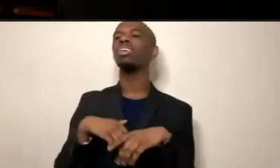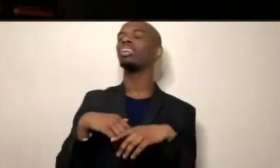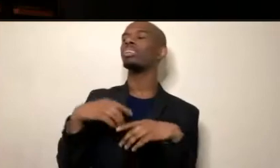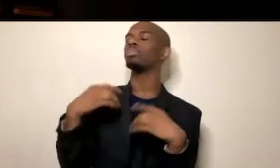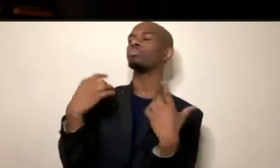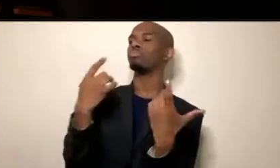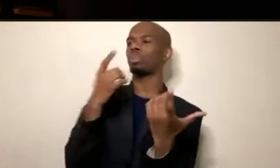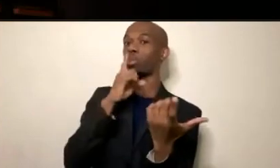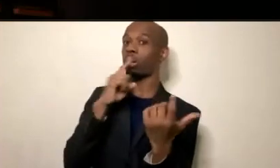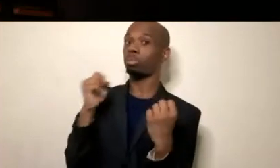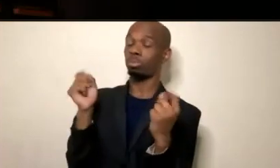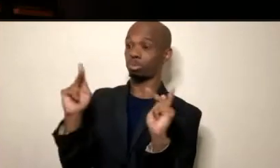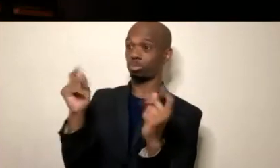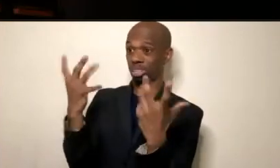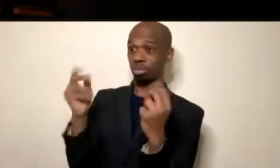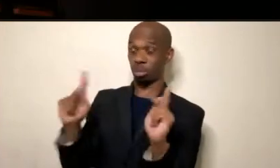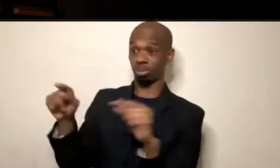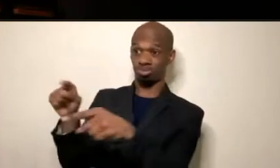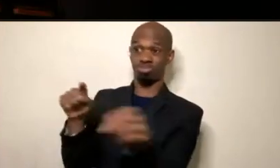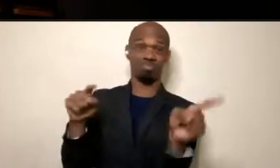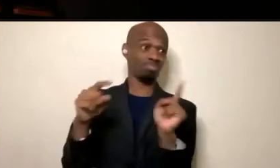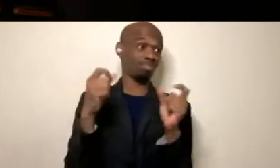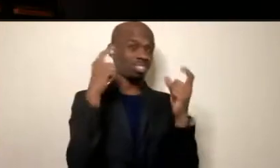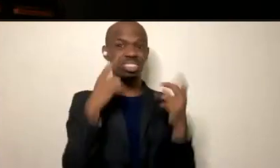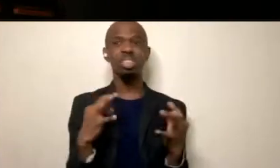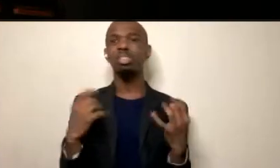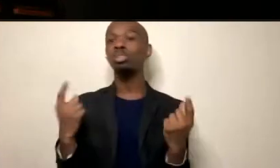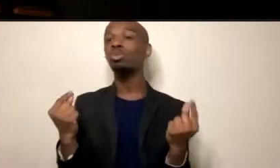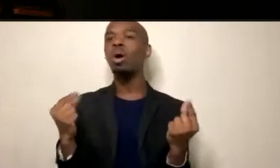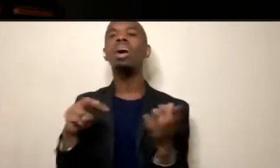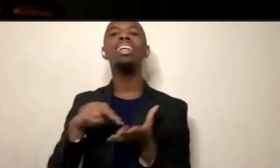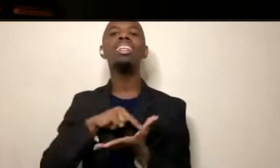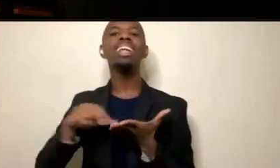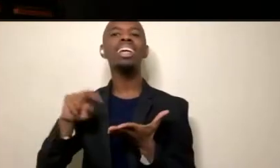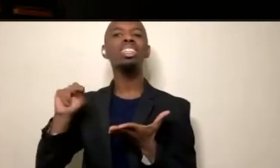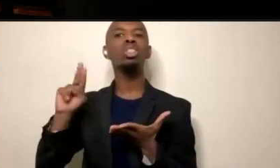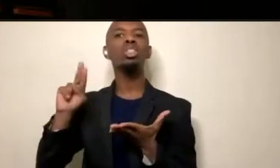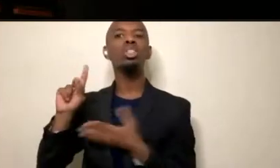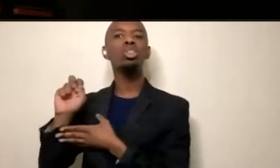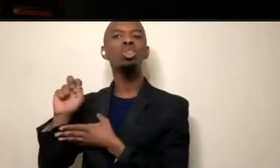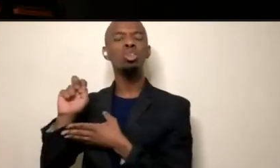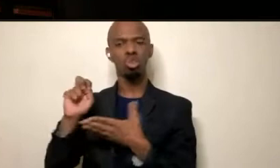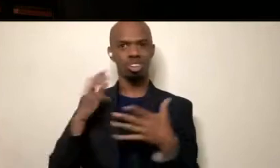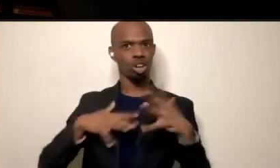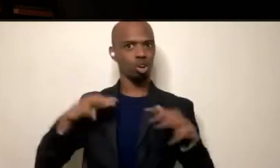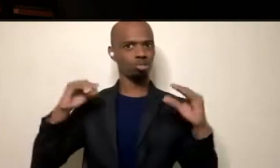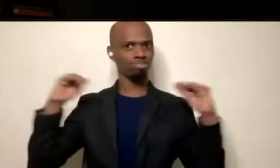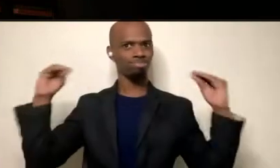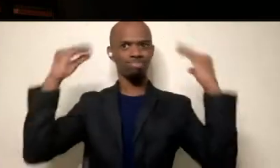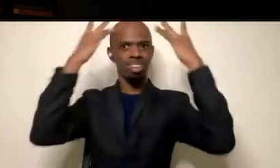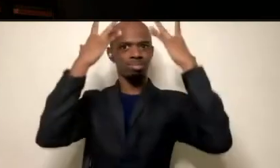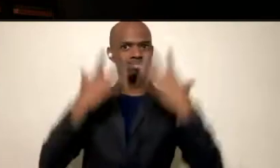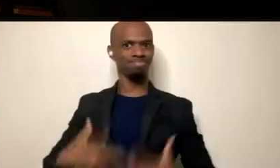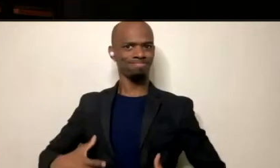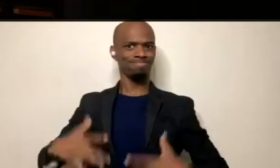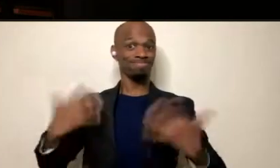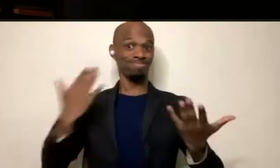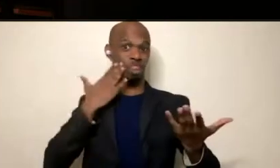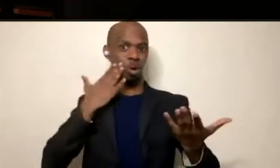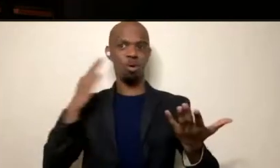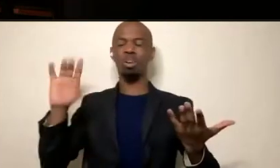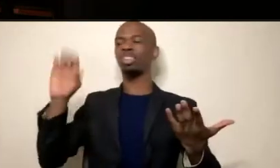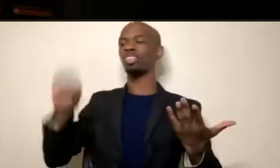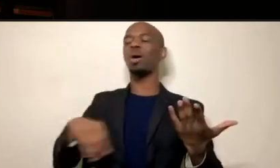up prostitutes to feed their children, and it all came down through this joyous ritual of making this piece about dancing nude for the